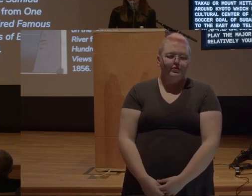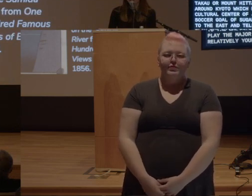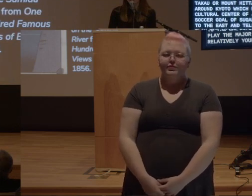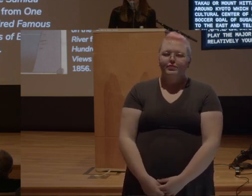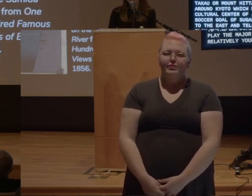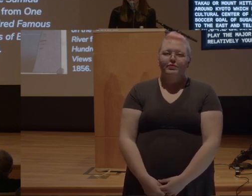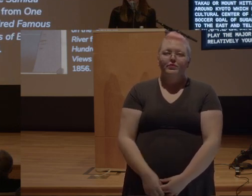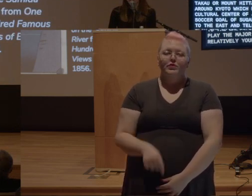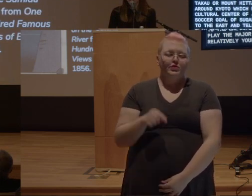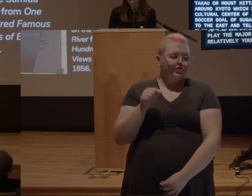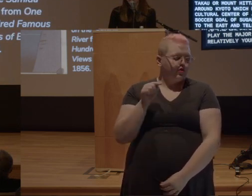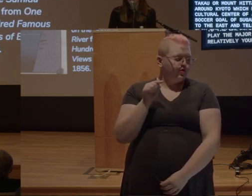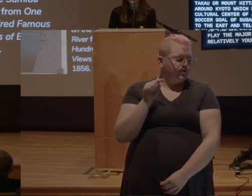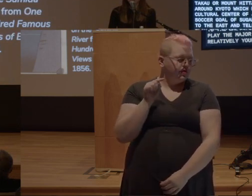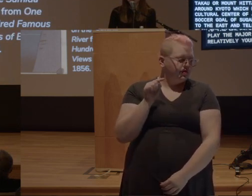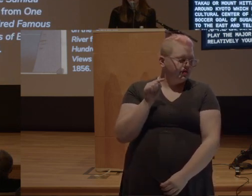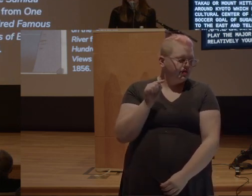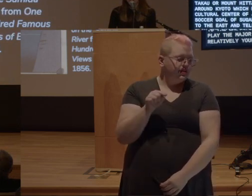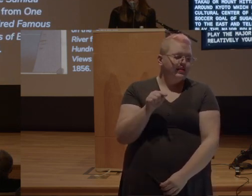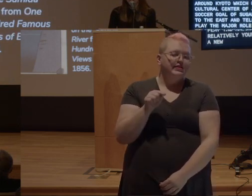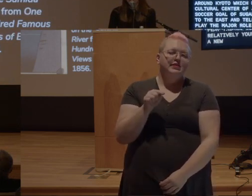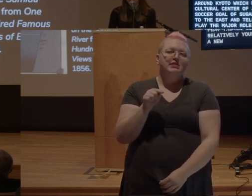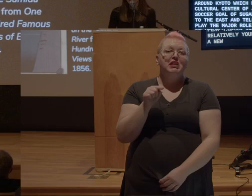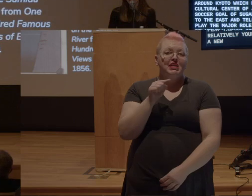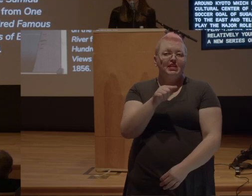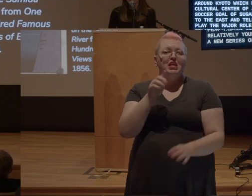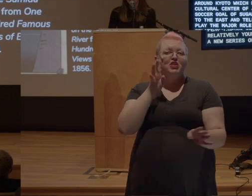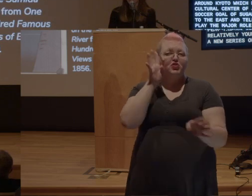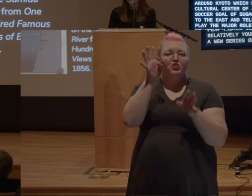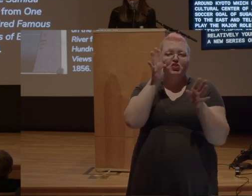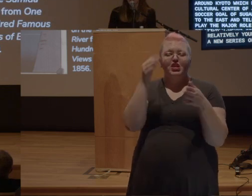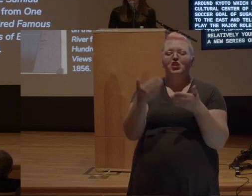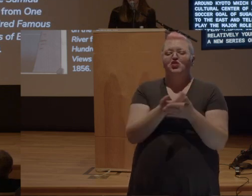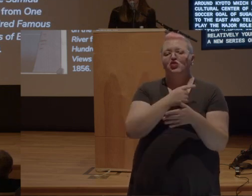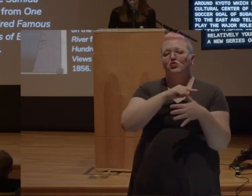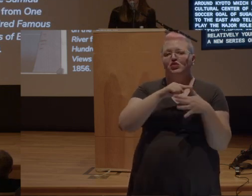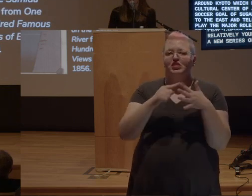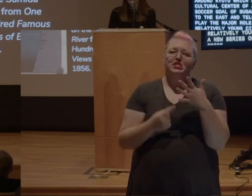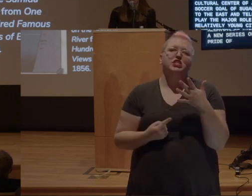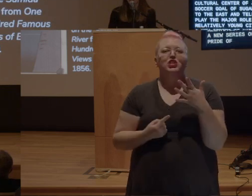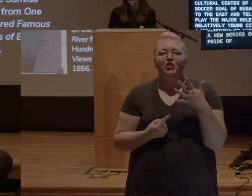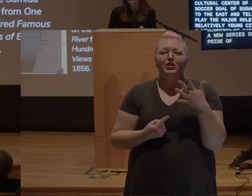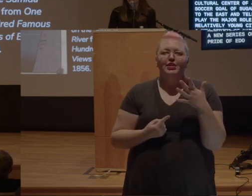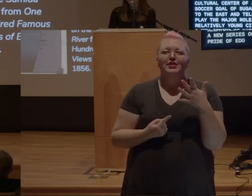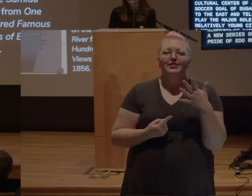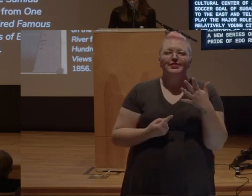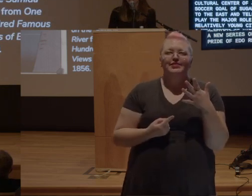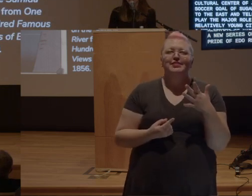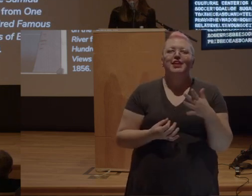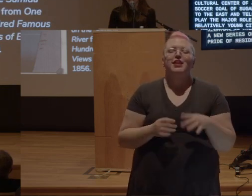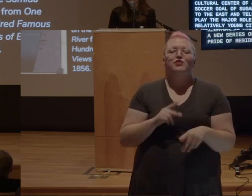its landscape, creating a new series of meisho, which would become the pride of Edo residents.